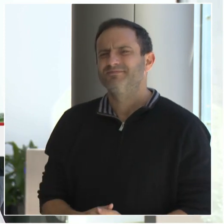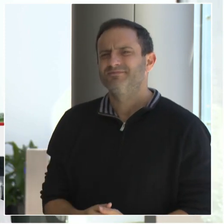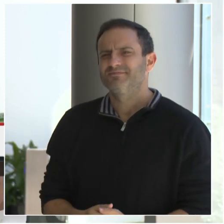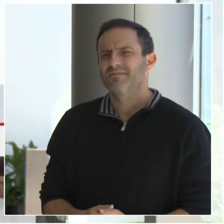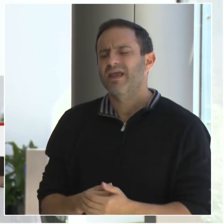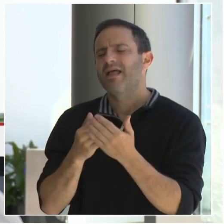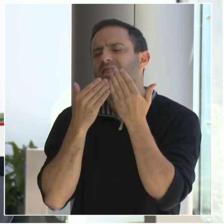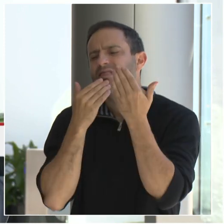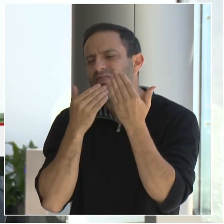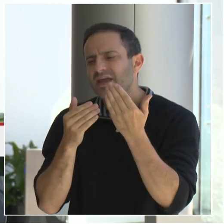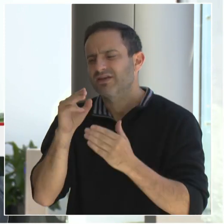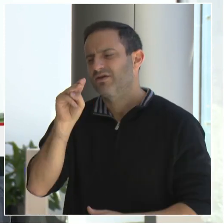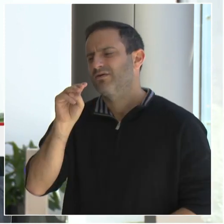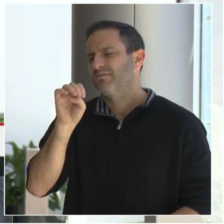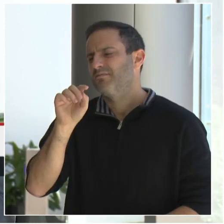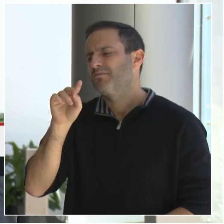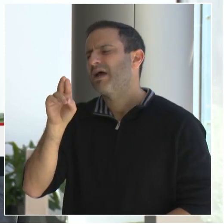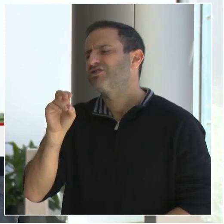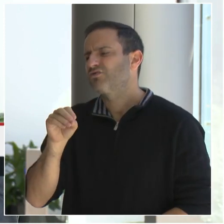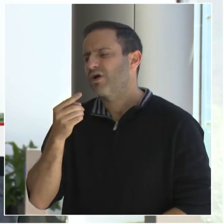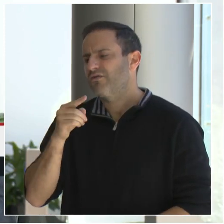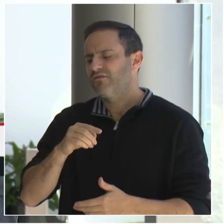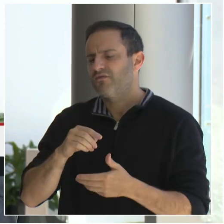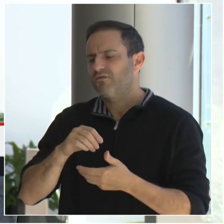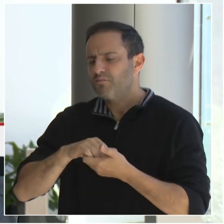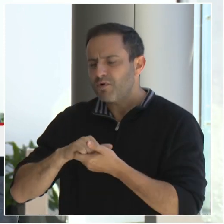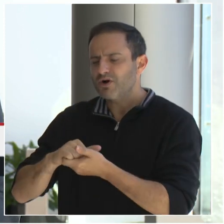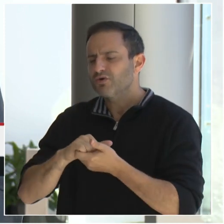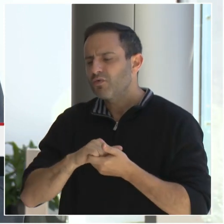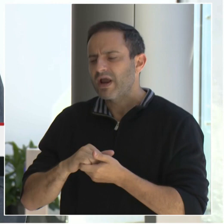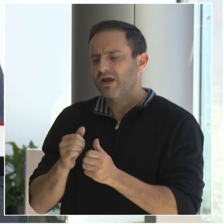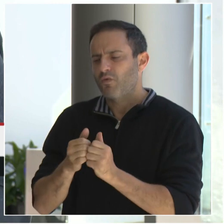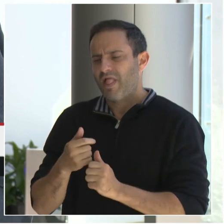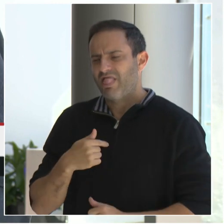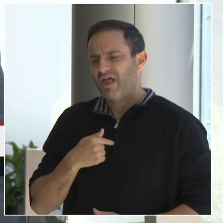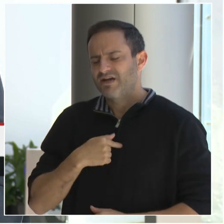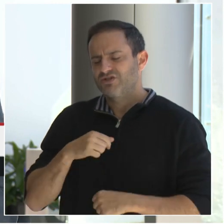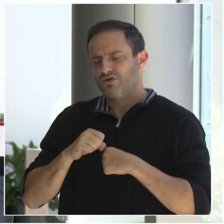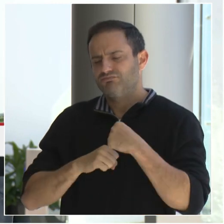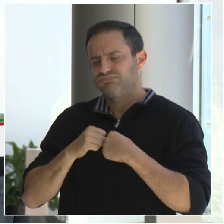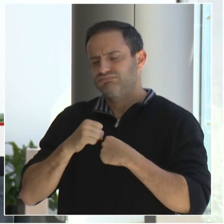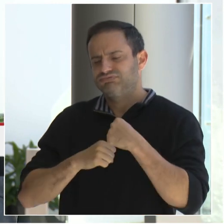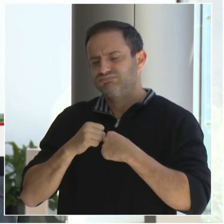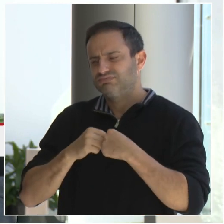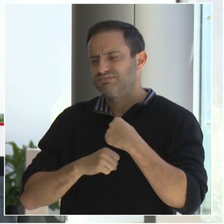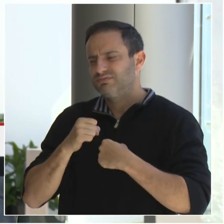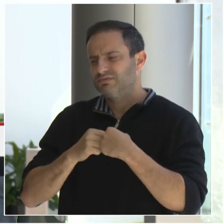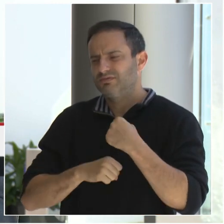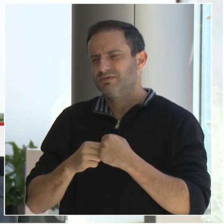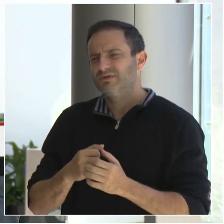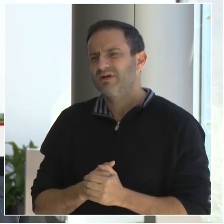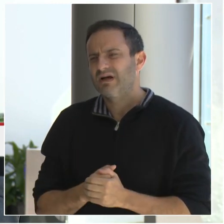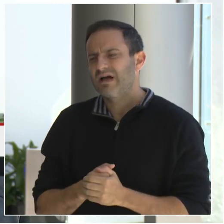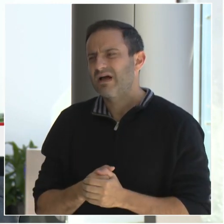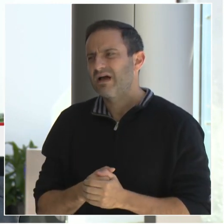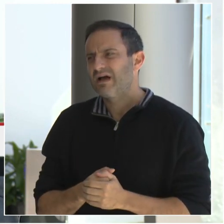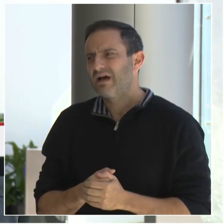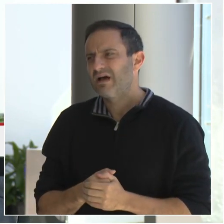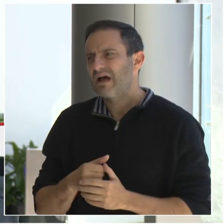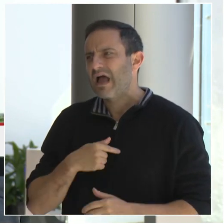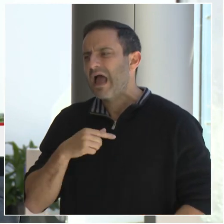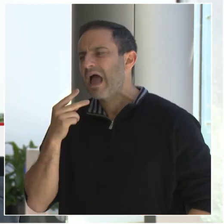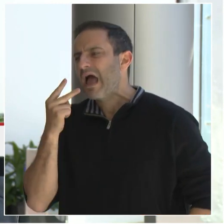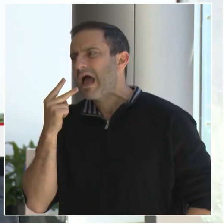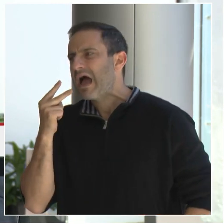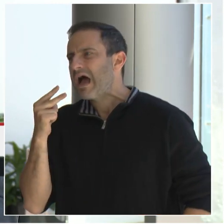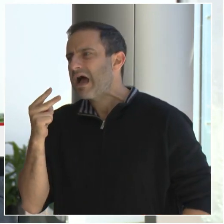So thank you, Metro, for partnering with us on the DC Infrastructure Academy. I see a lot of quizzical